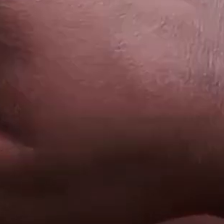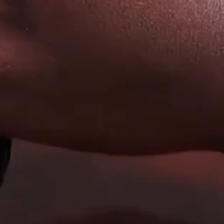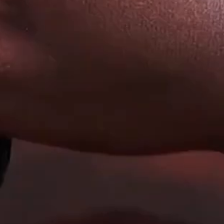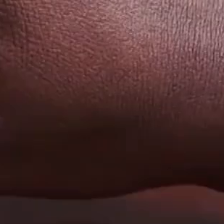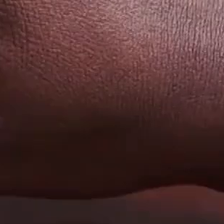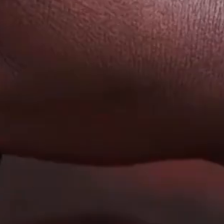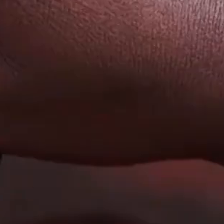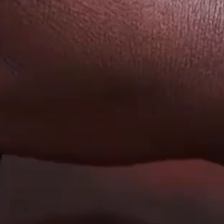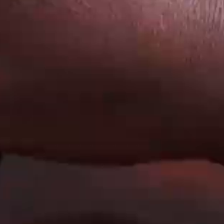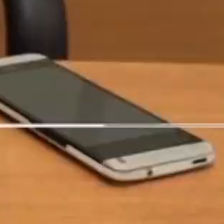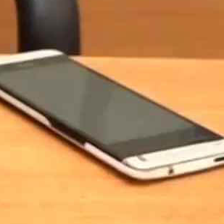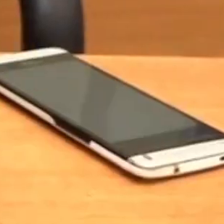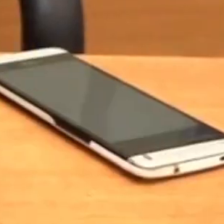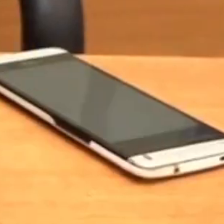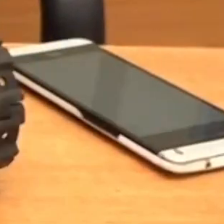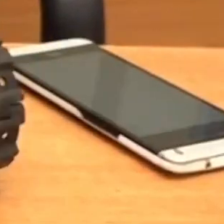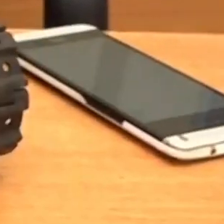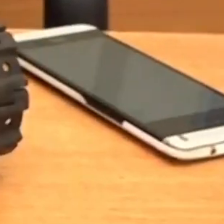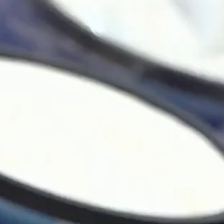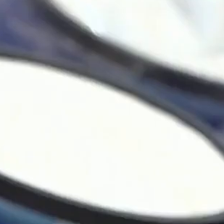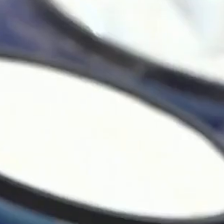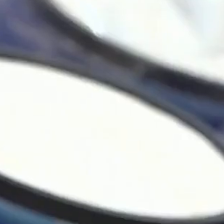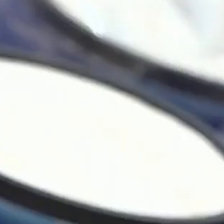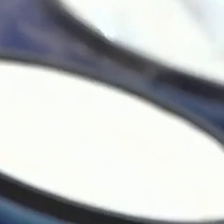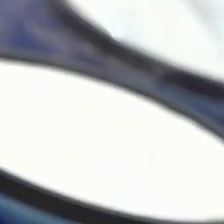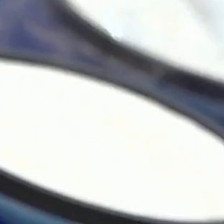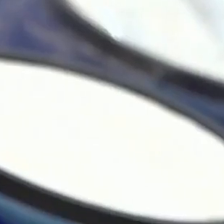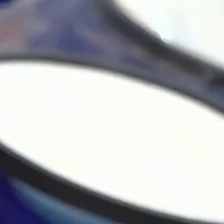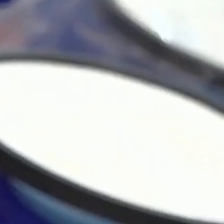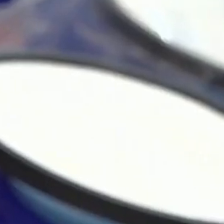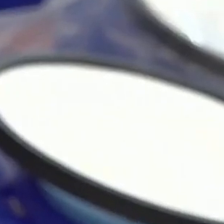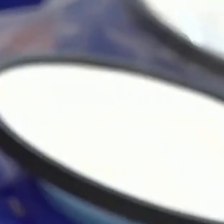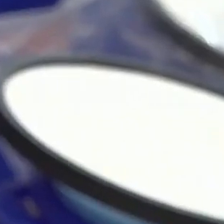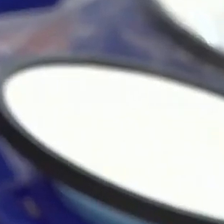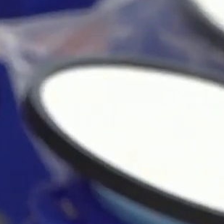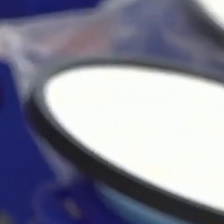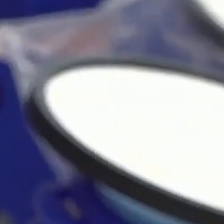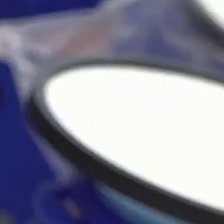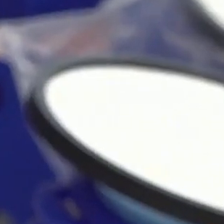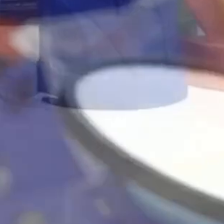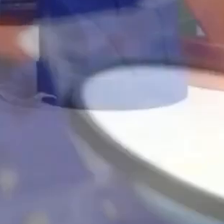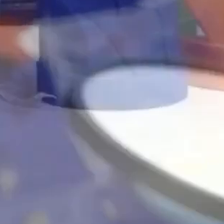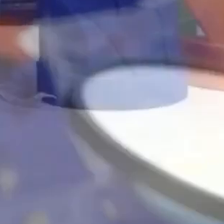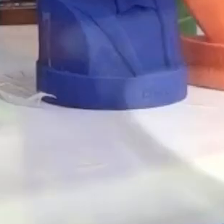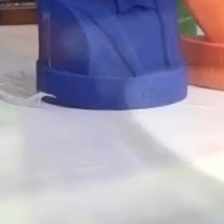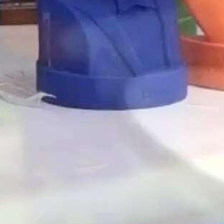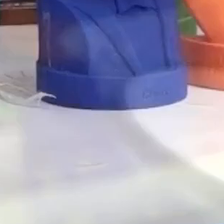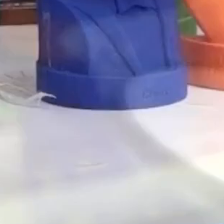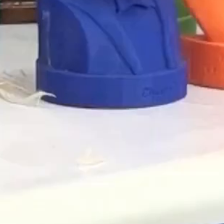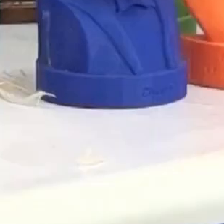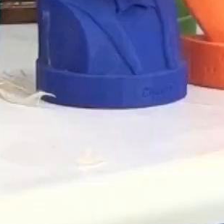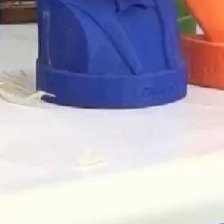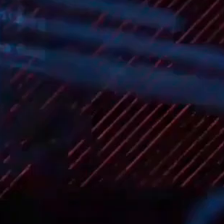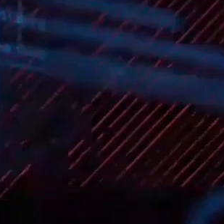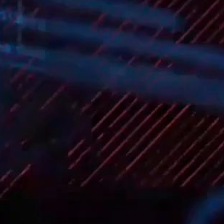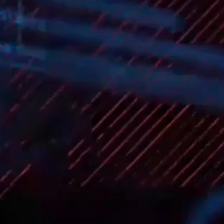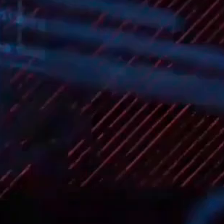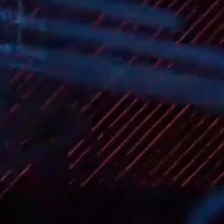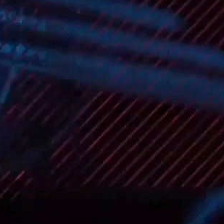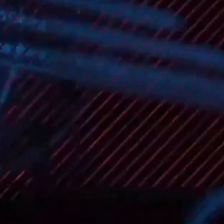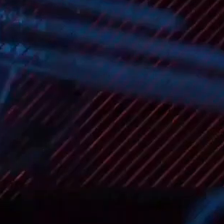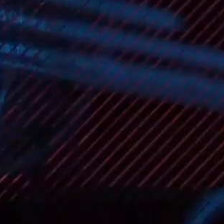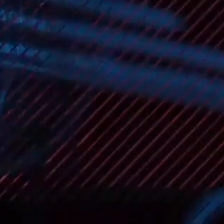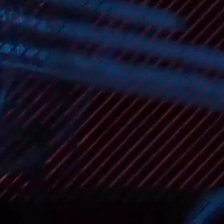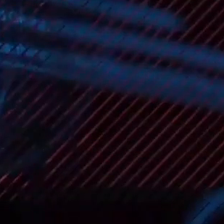Every Monday at 8:30 as we push the mantra, keep learning something new each and every day. Only on KUTV, a new experience.